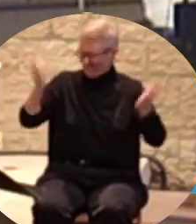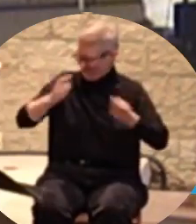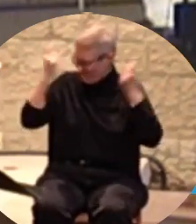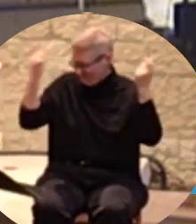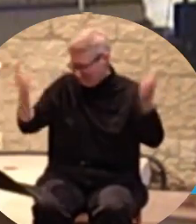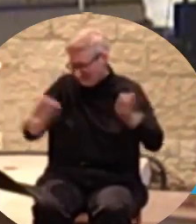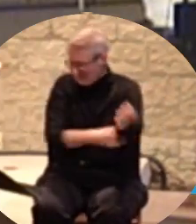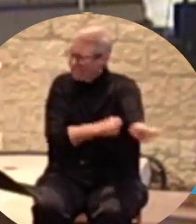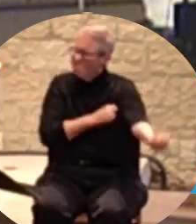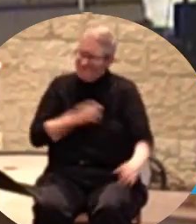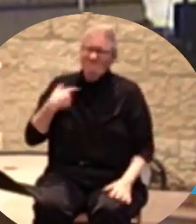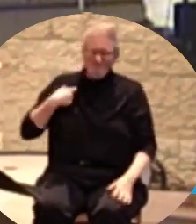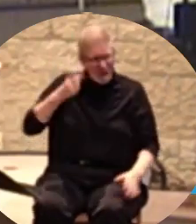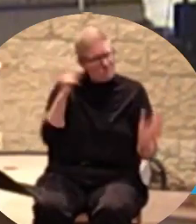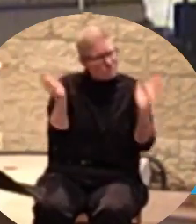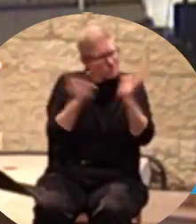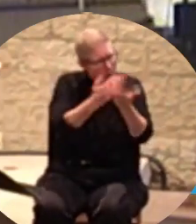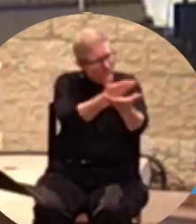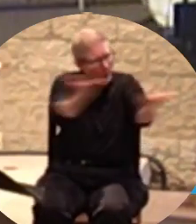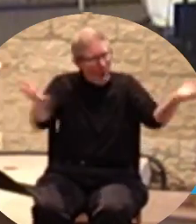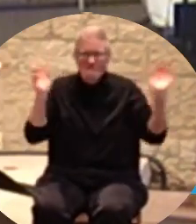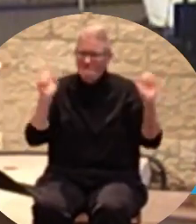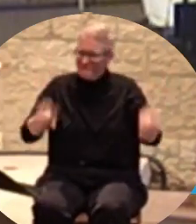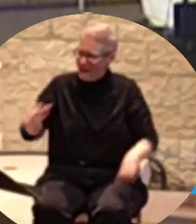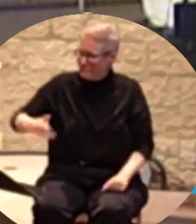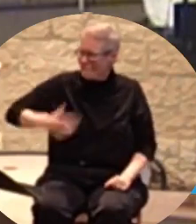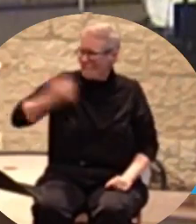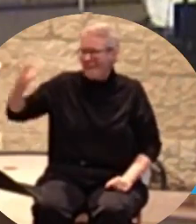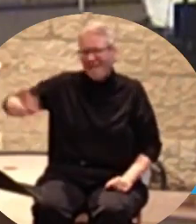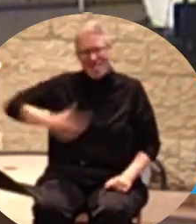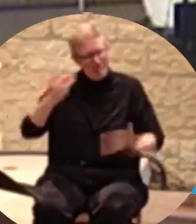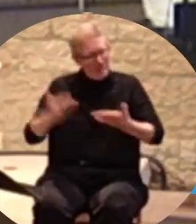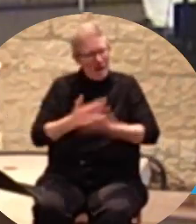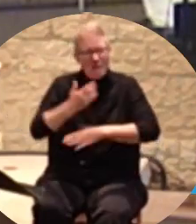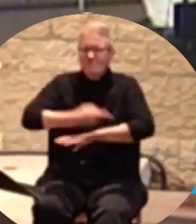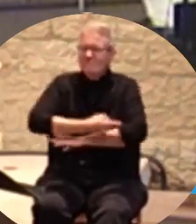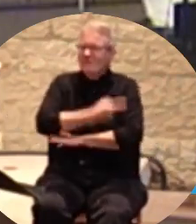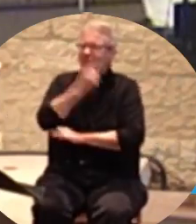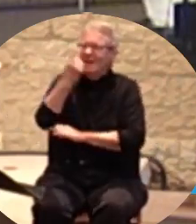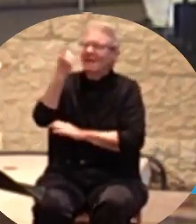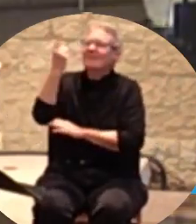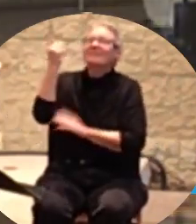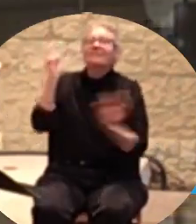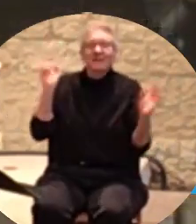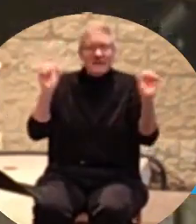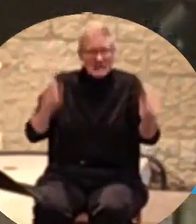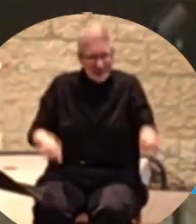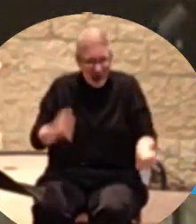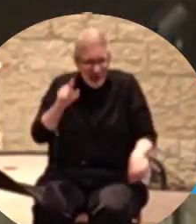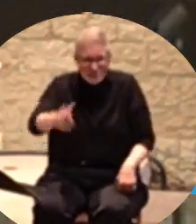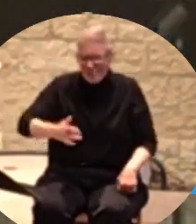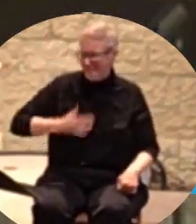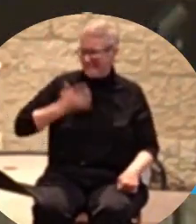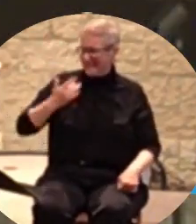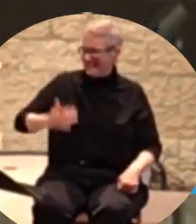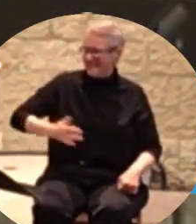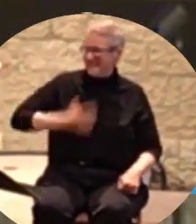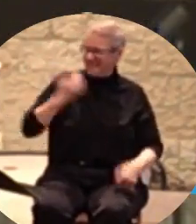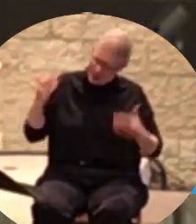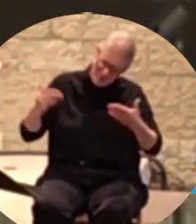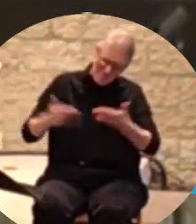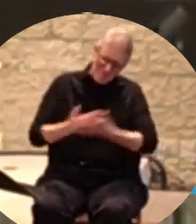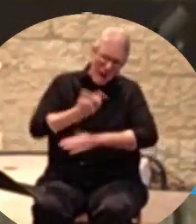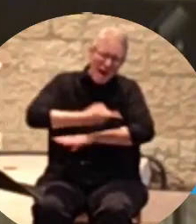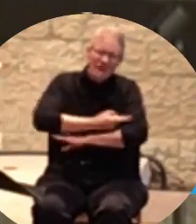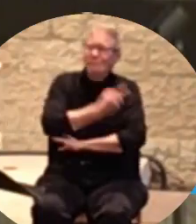owe it to yourself to check it out. Can't you feel a brand new day? Say it again. Can't you feel